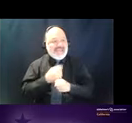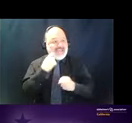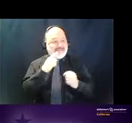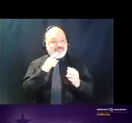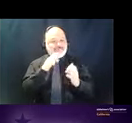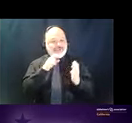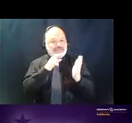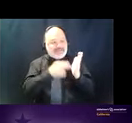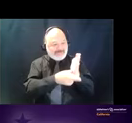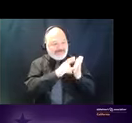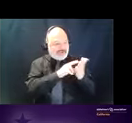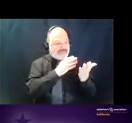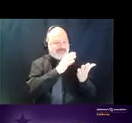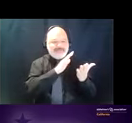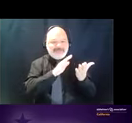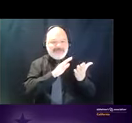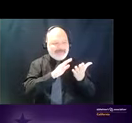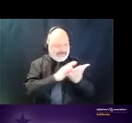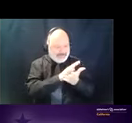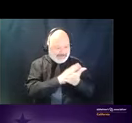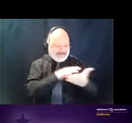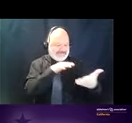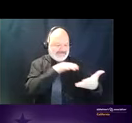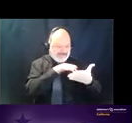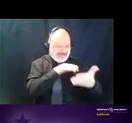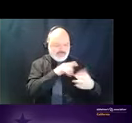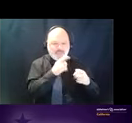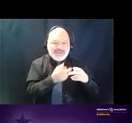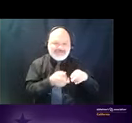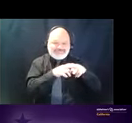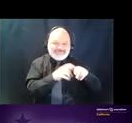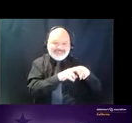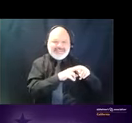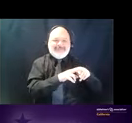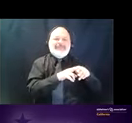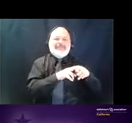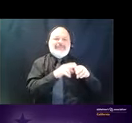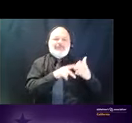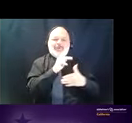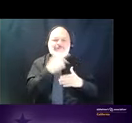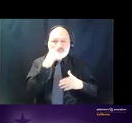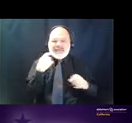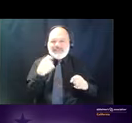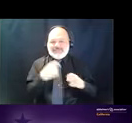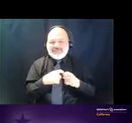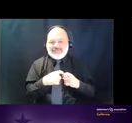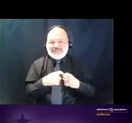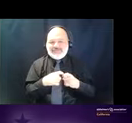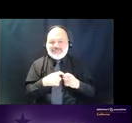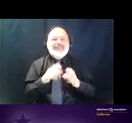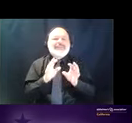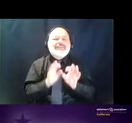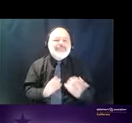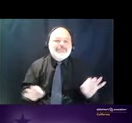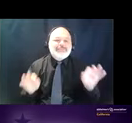literature when we are talking, working, and implementing programs for Latinos. It's important to build that trust.